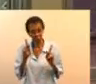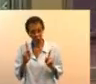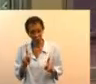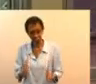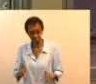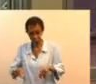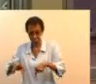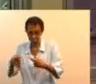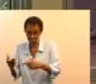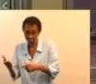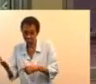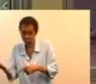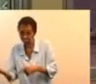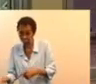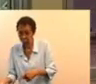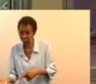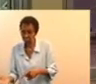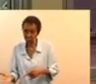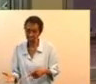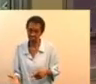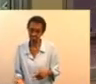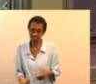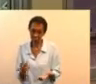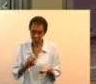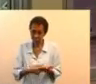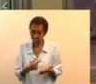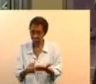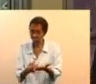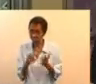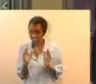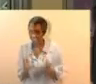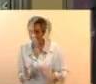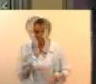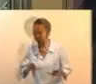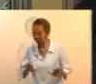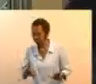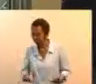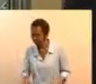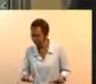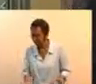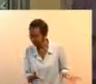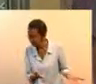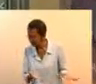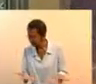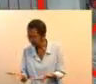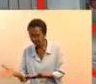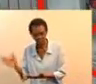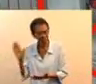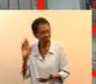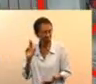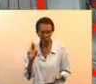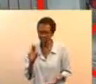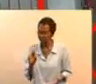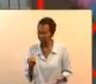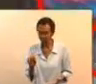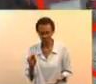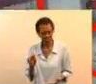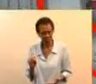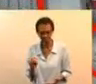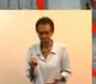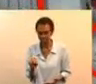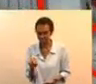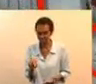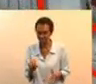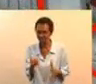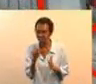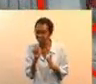take into account that security procedures at the court may take some time. You should not bring children to your